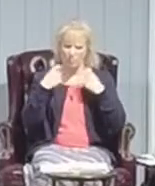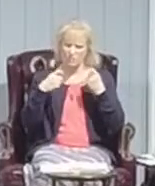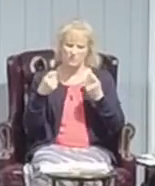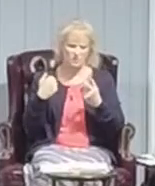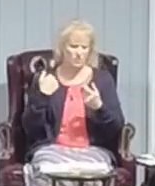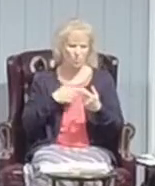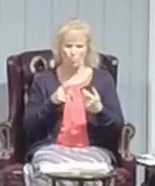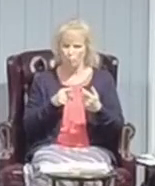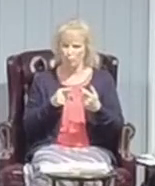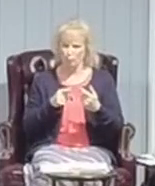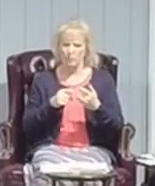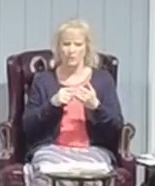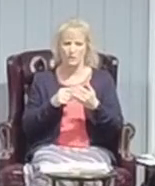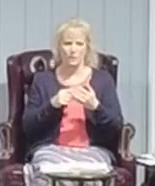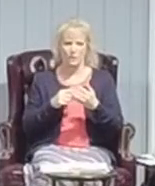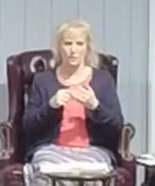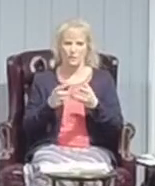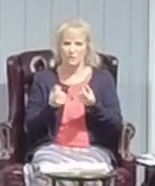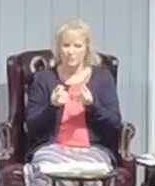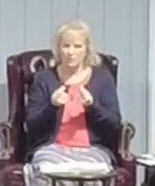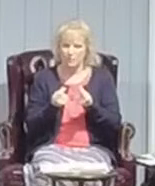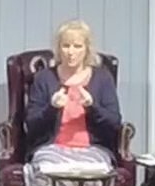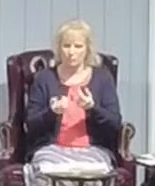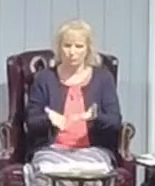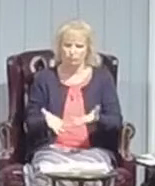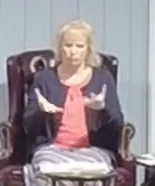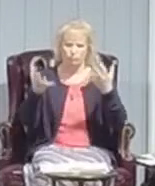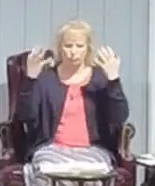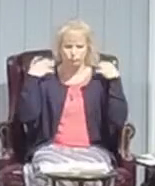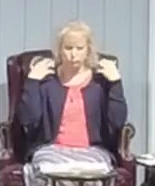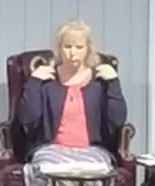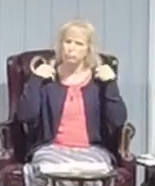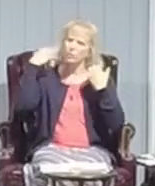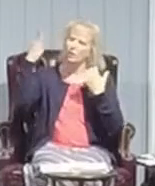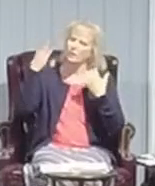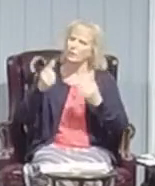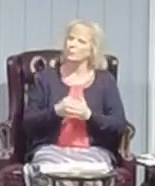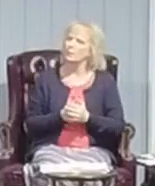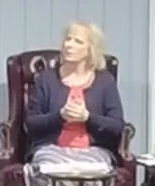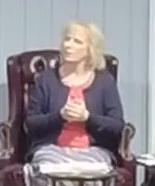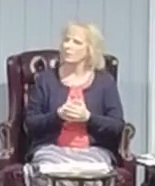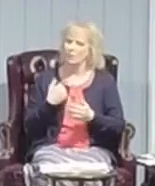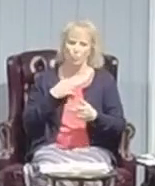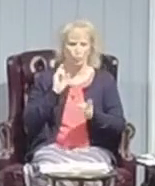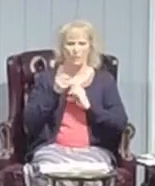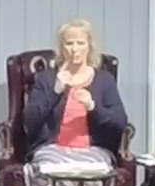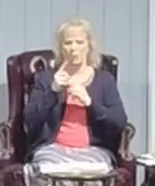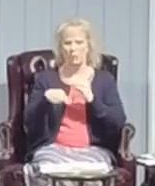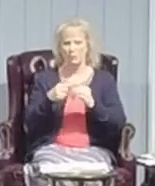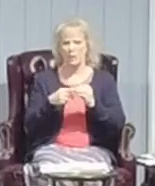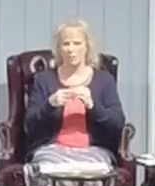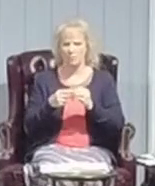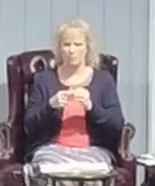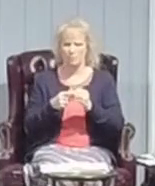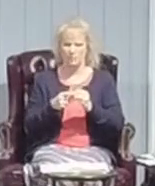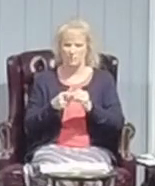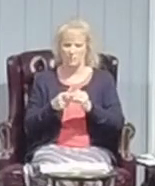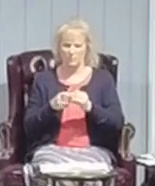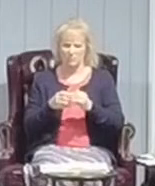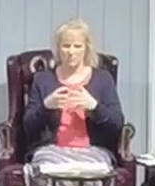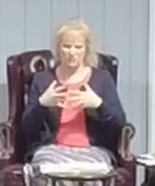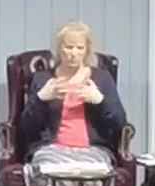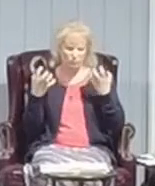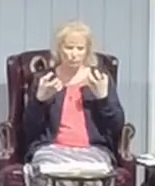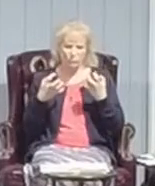ever committed were cast on him there. You know, we can talk about the cruelties of the Roman soldiers, and they were